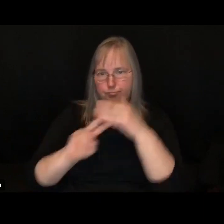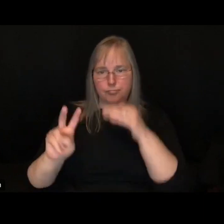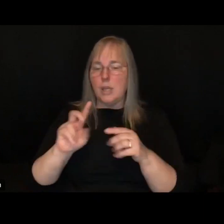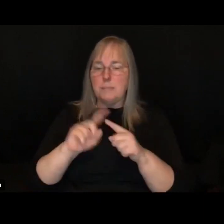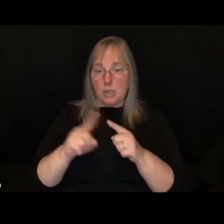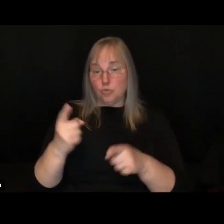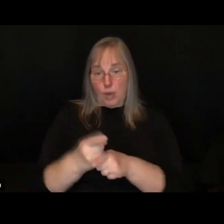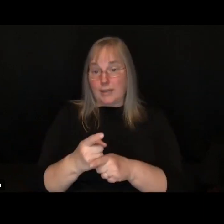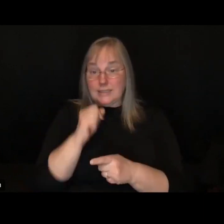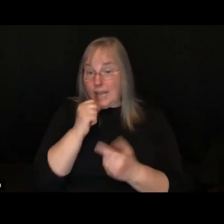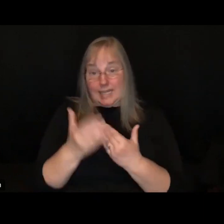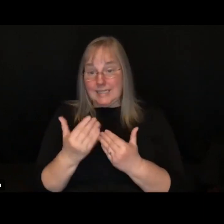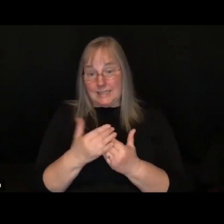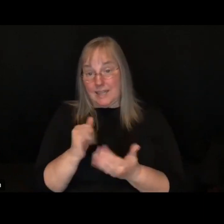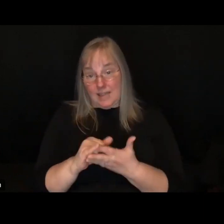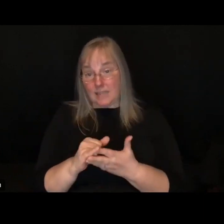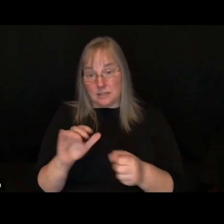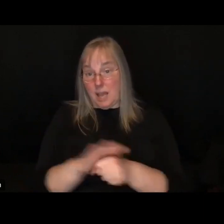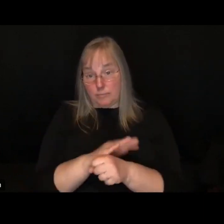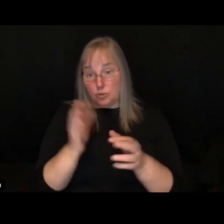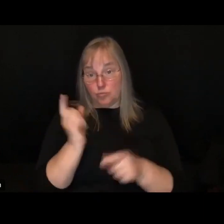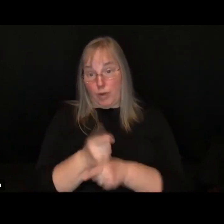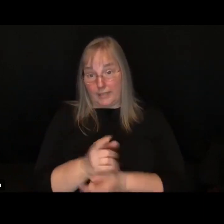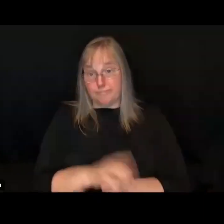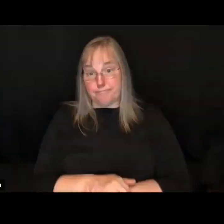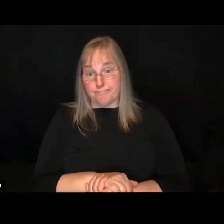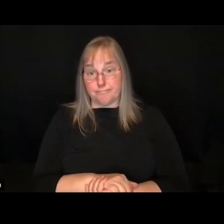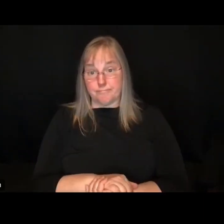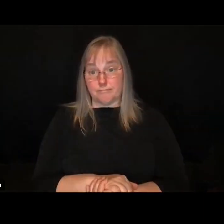is absolutely correct.